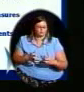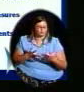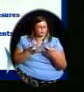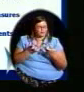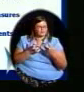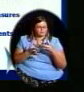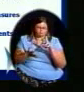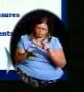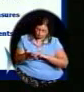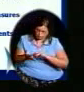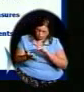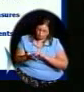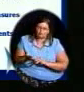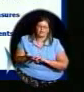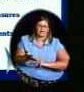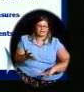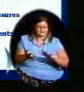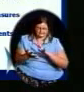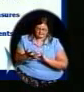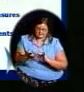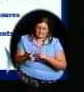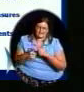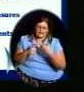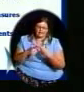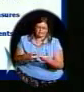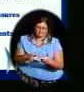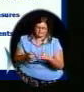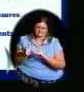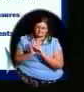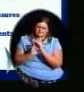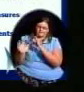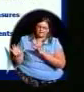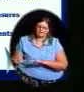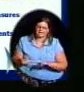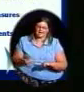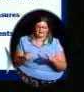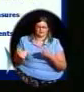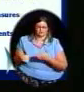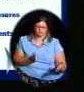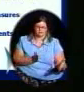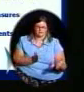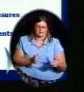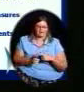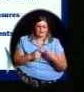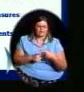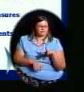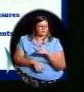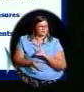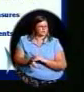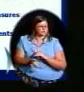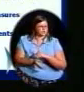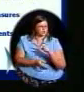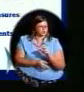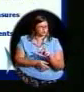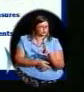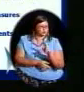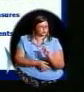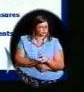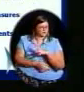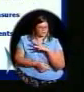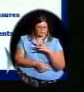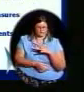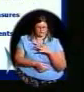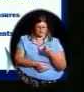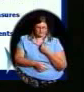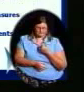at what's going on there in their school, and then develop an action plan. And then Dr. Graham and I will be working together because she's